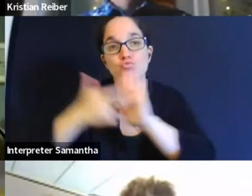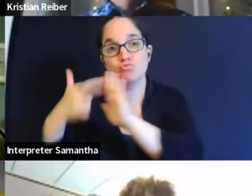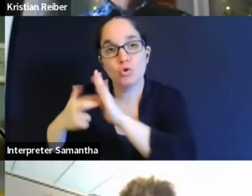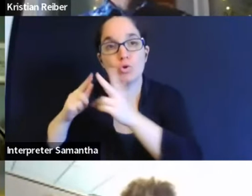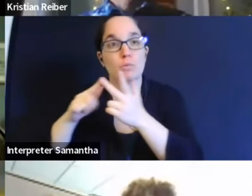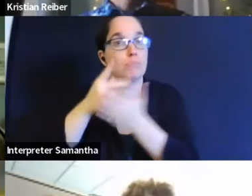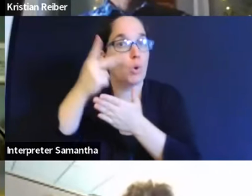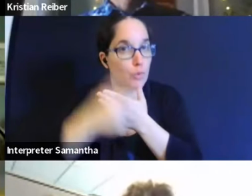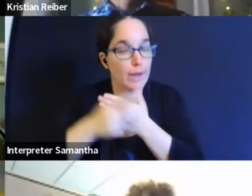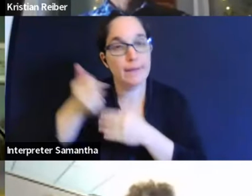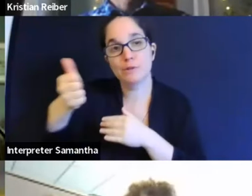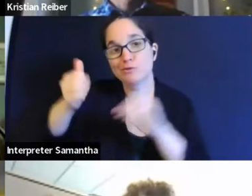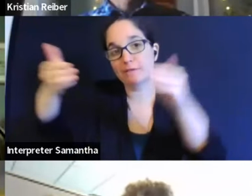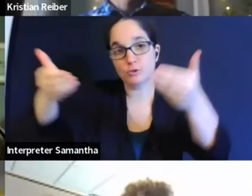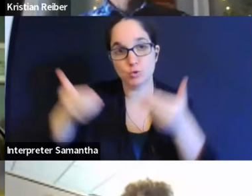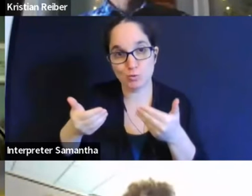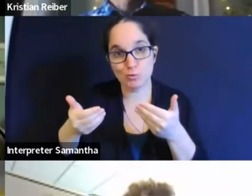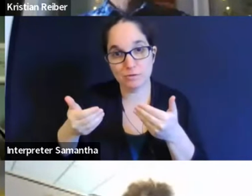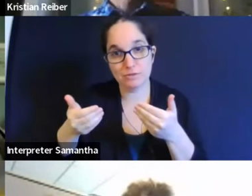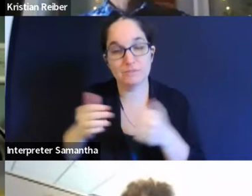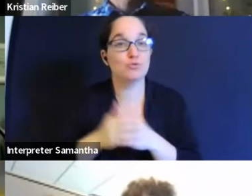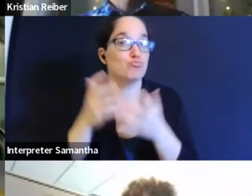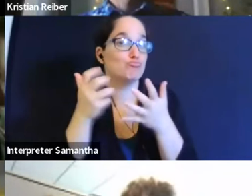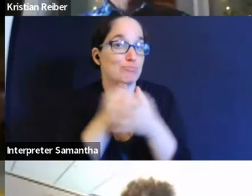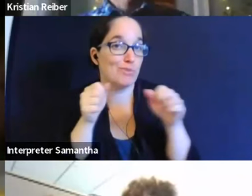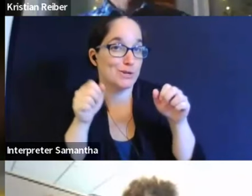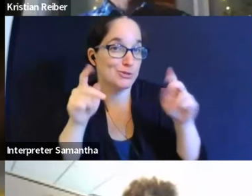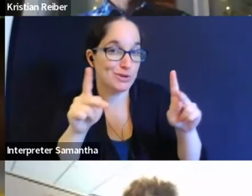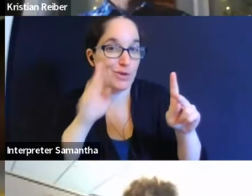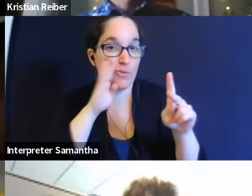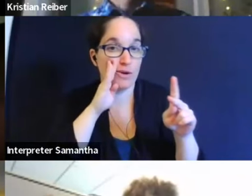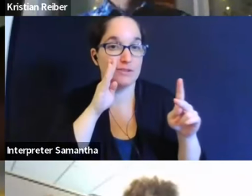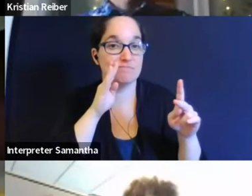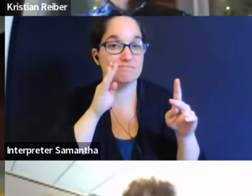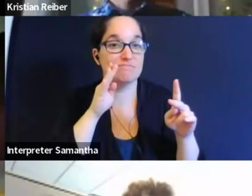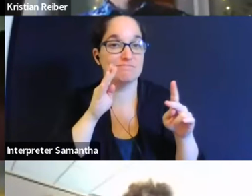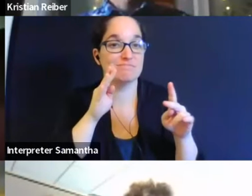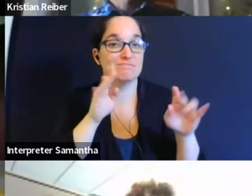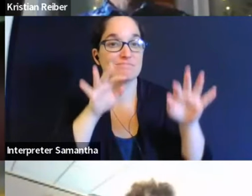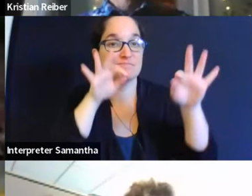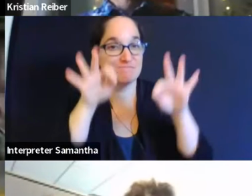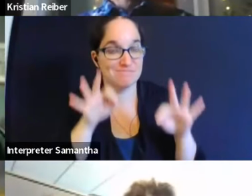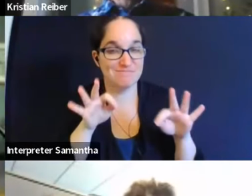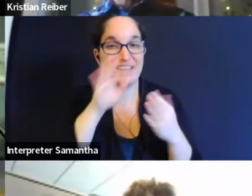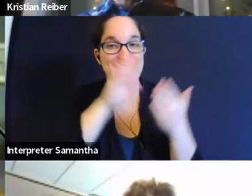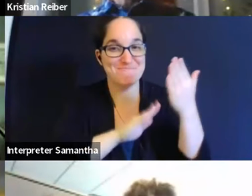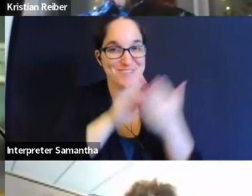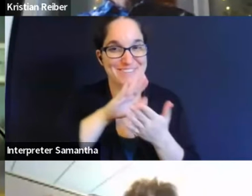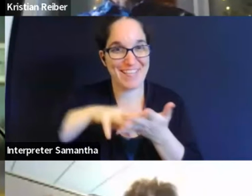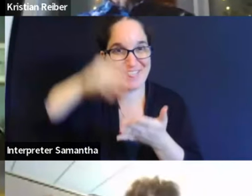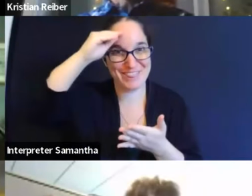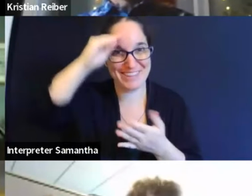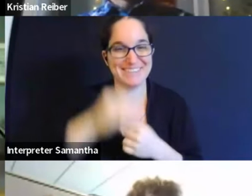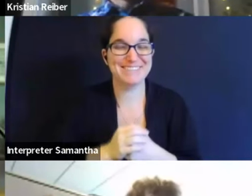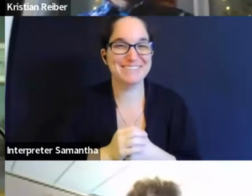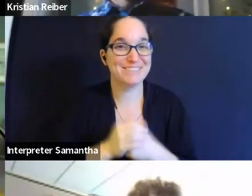that she's introducing. And we're going to have the opportunity to have some in-person learning on that. So more to come, and please